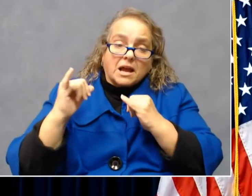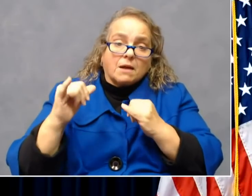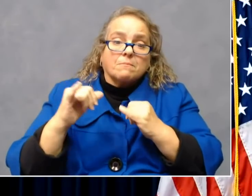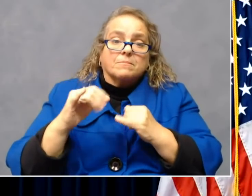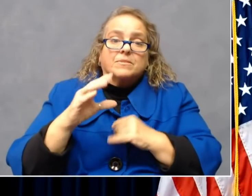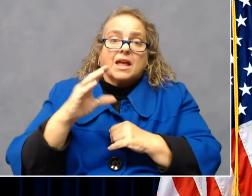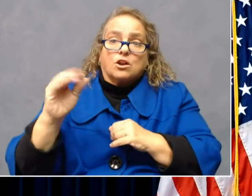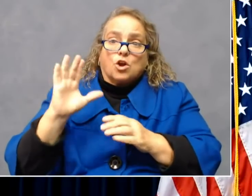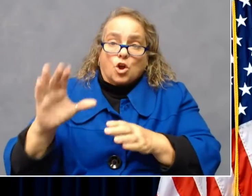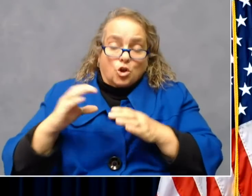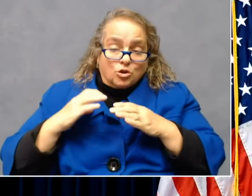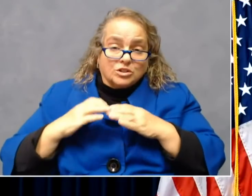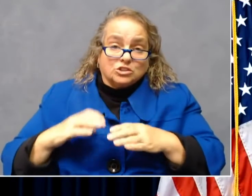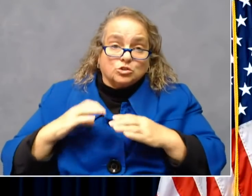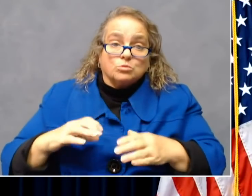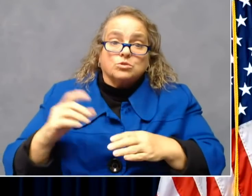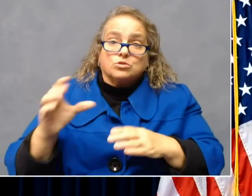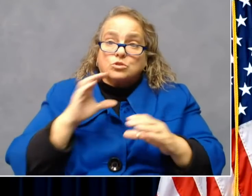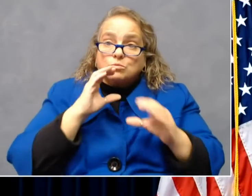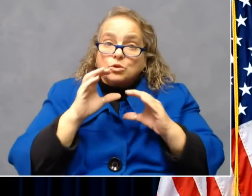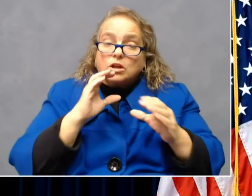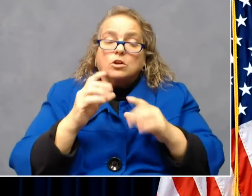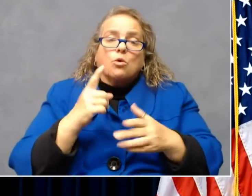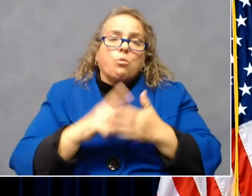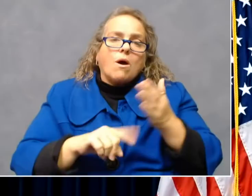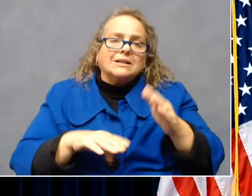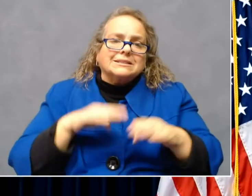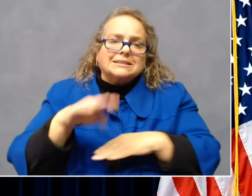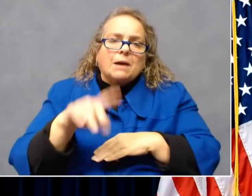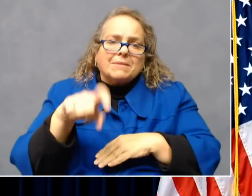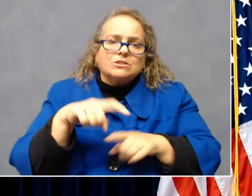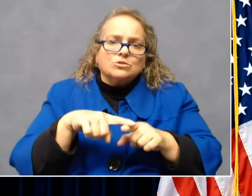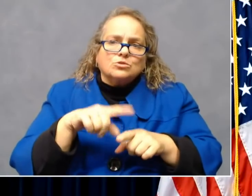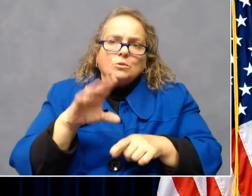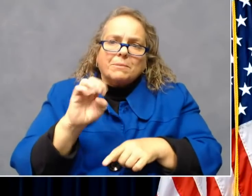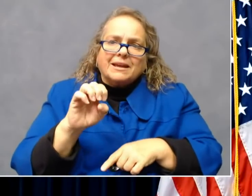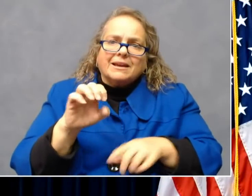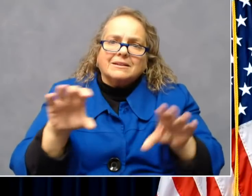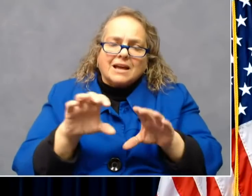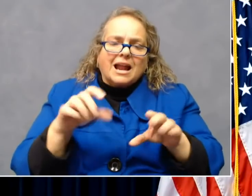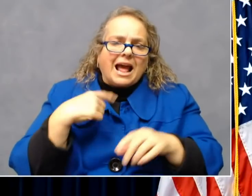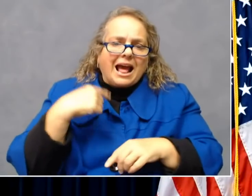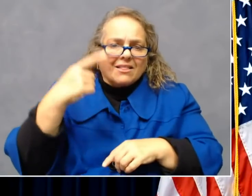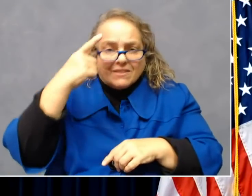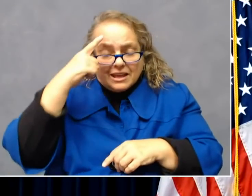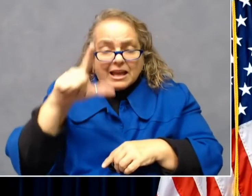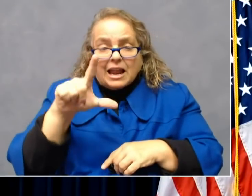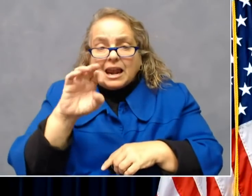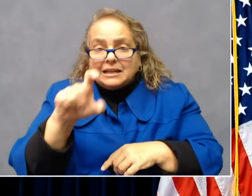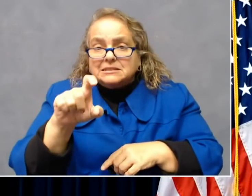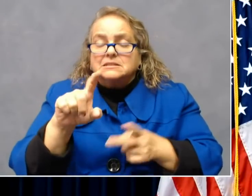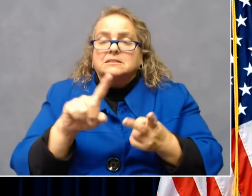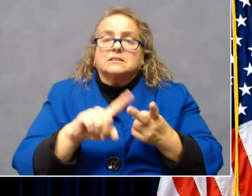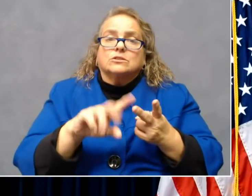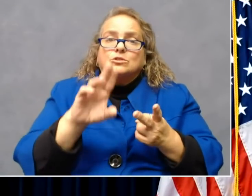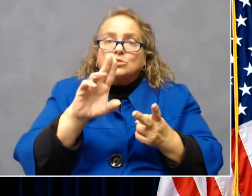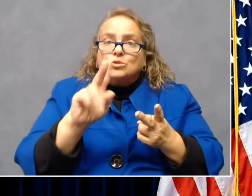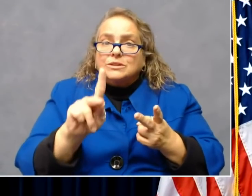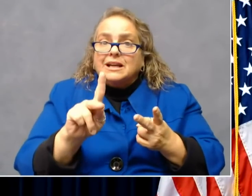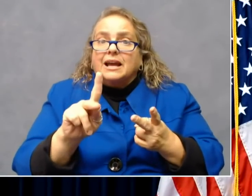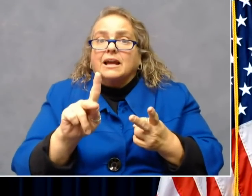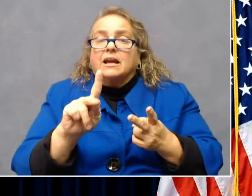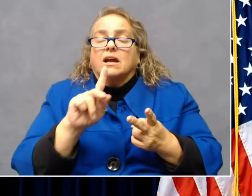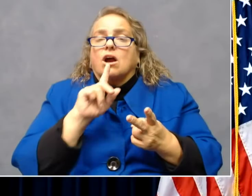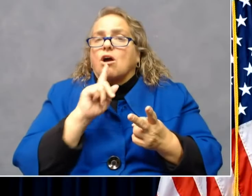steps that need to be taken. I think Lexington and UK are all